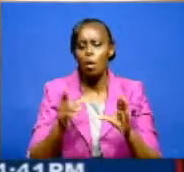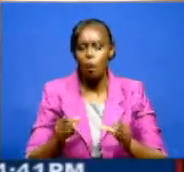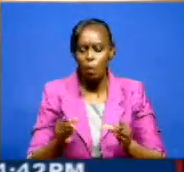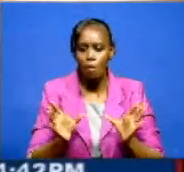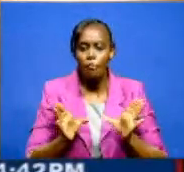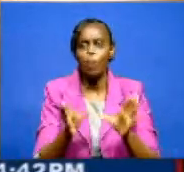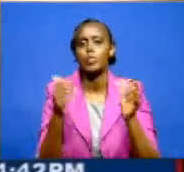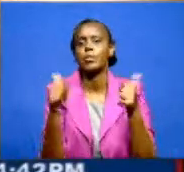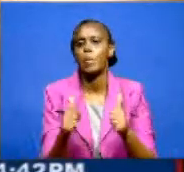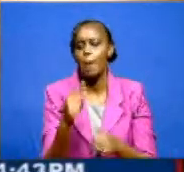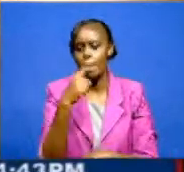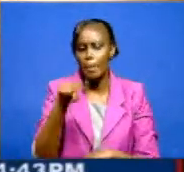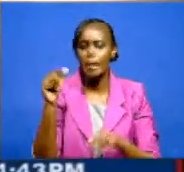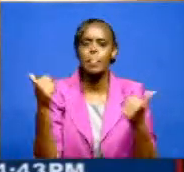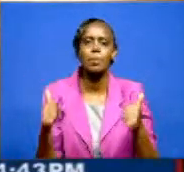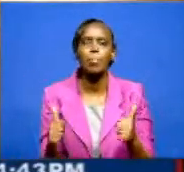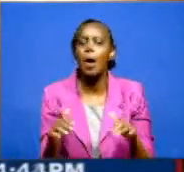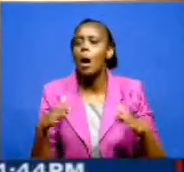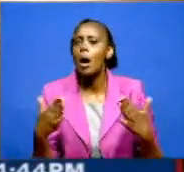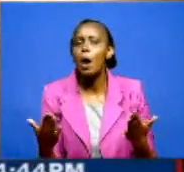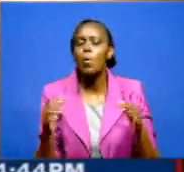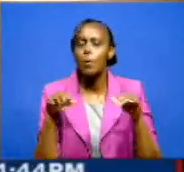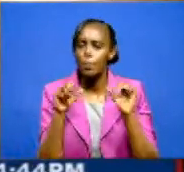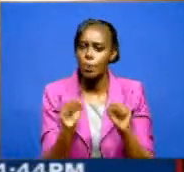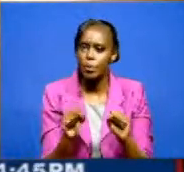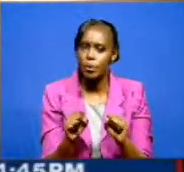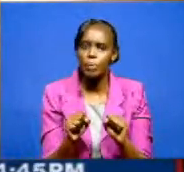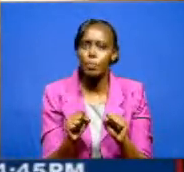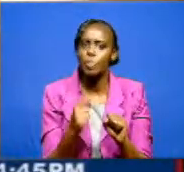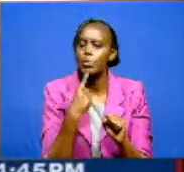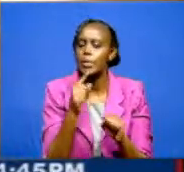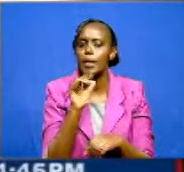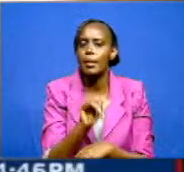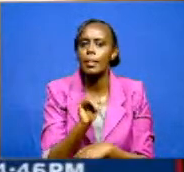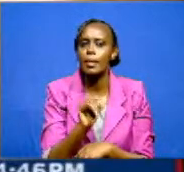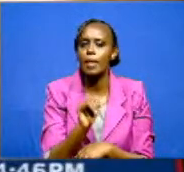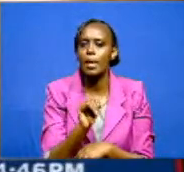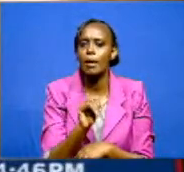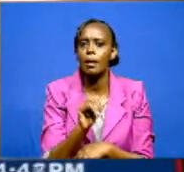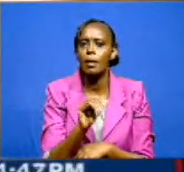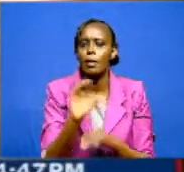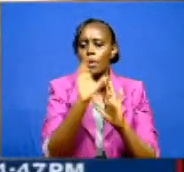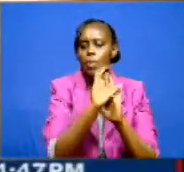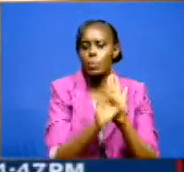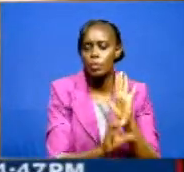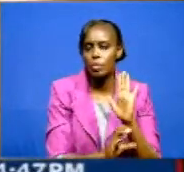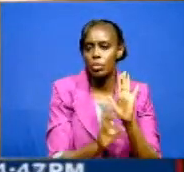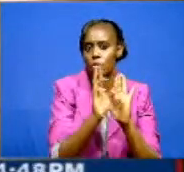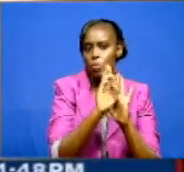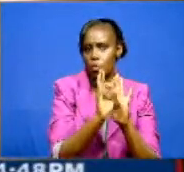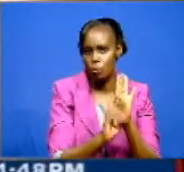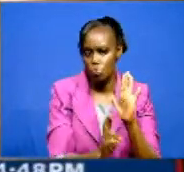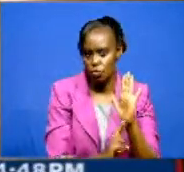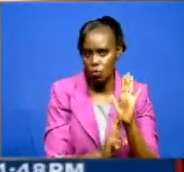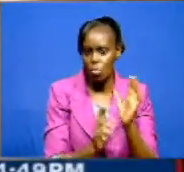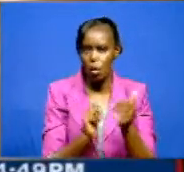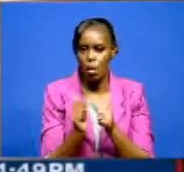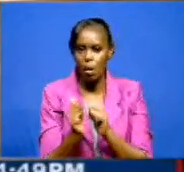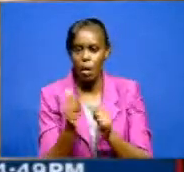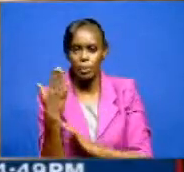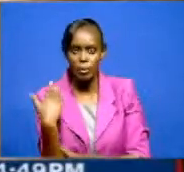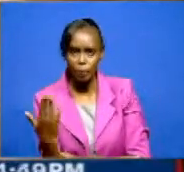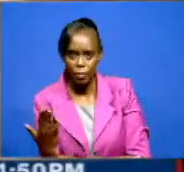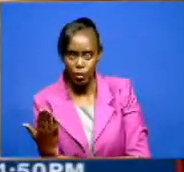has not been passed. So how can it be able to stay a constitutional provision on an active